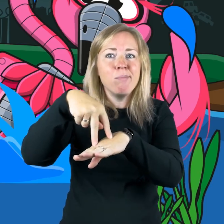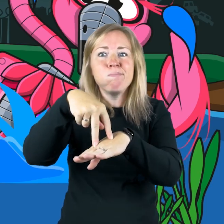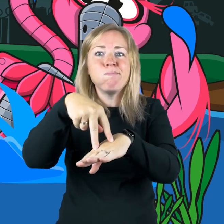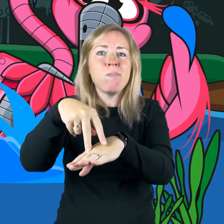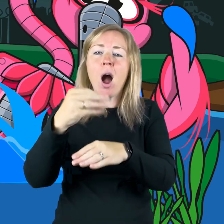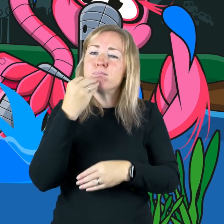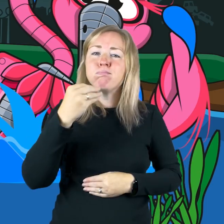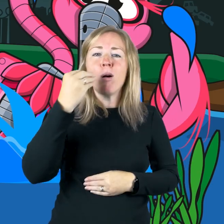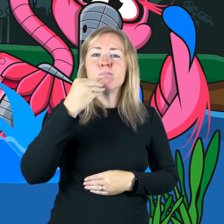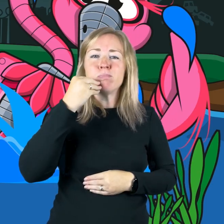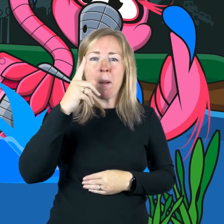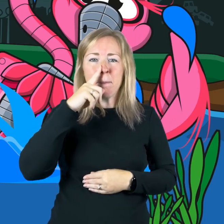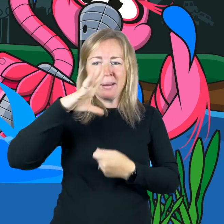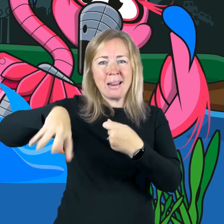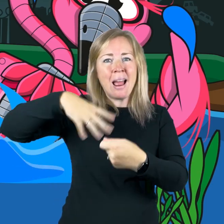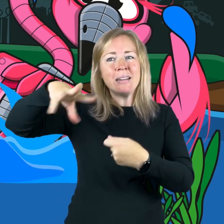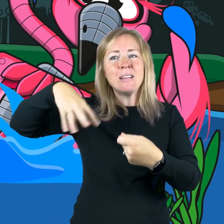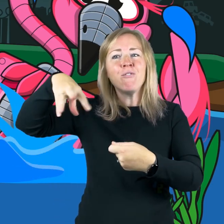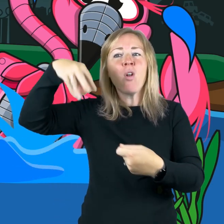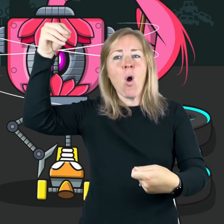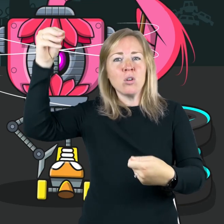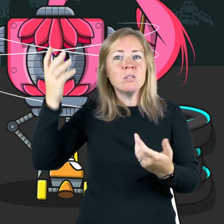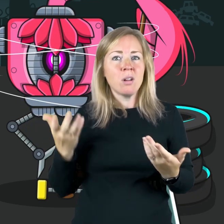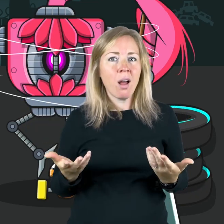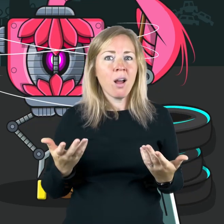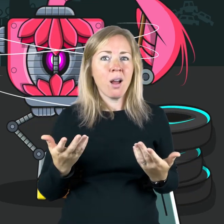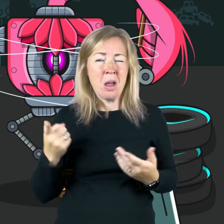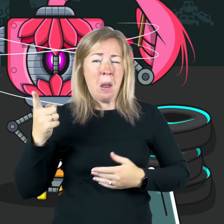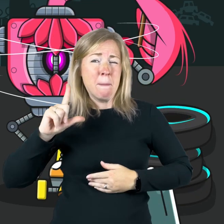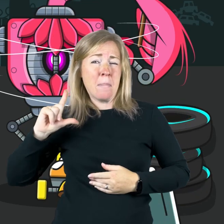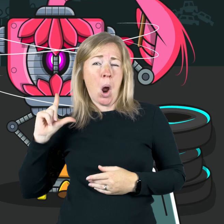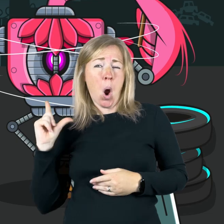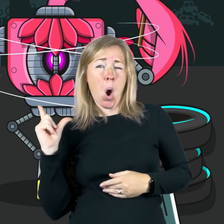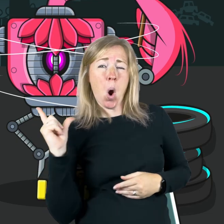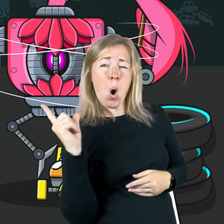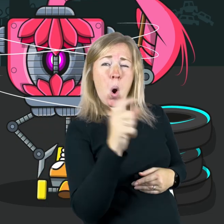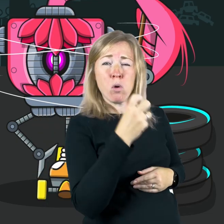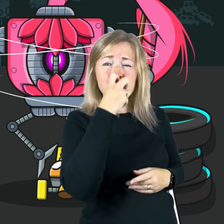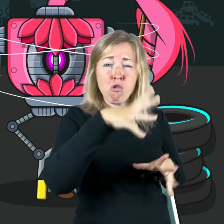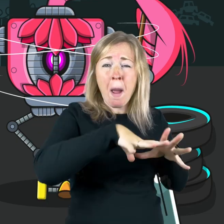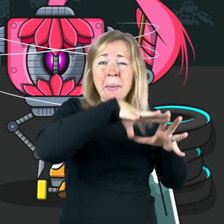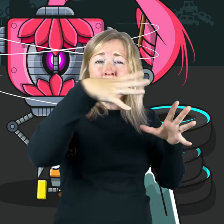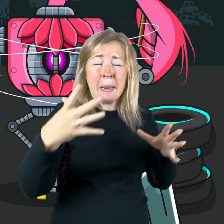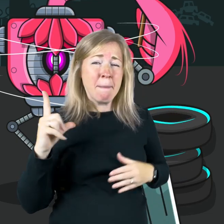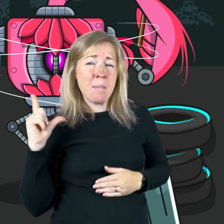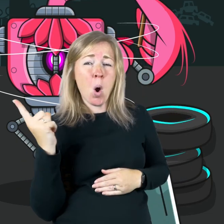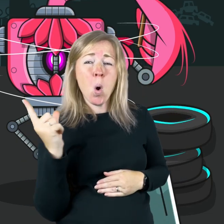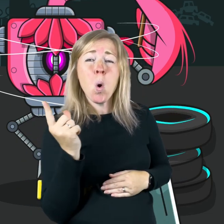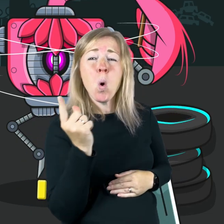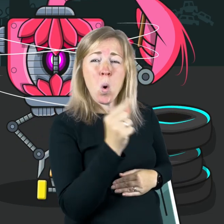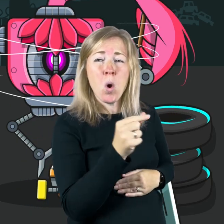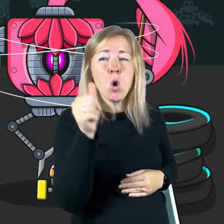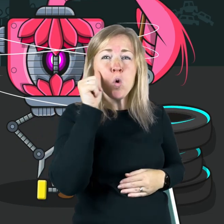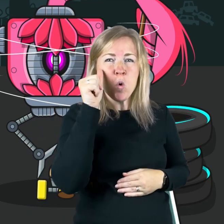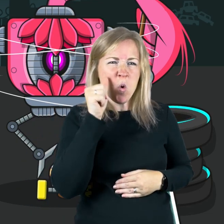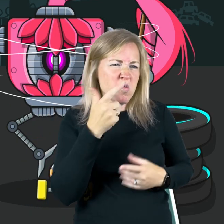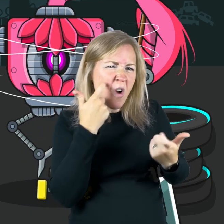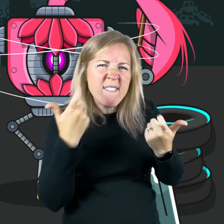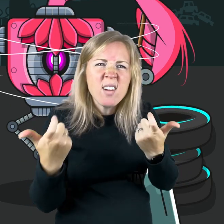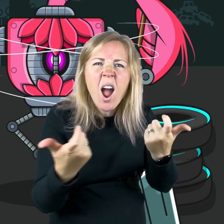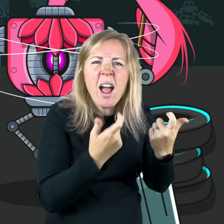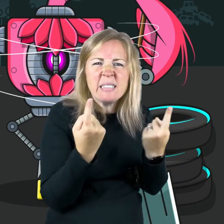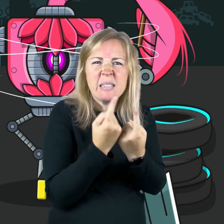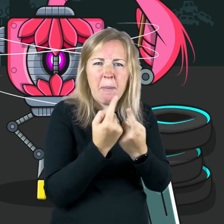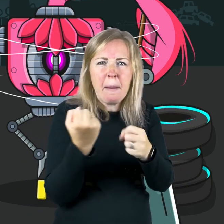relaxing whilst munching on candy floss. She zipped off straight to the scrap heap, where she knew she would find something